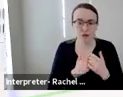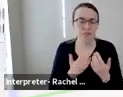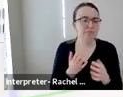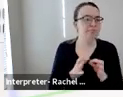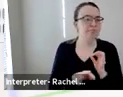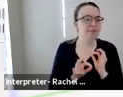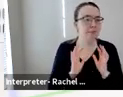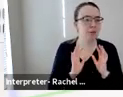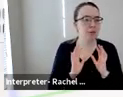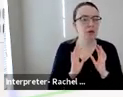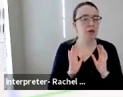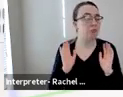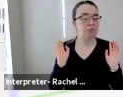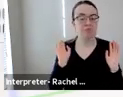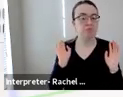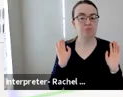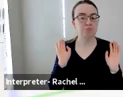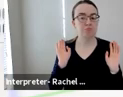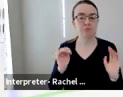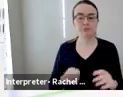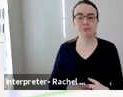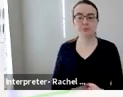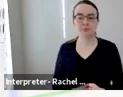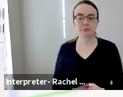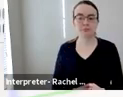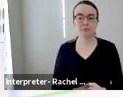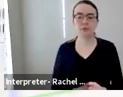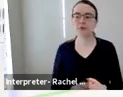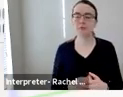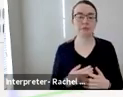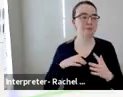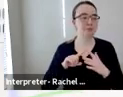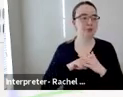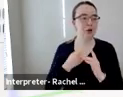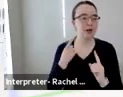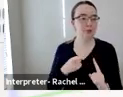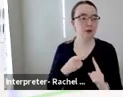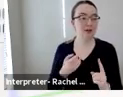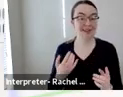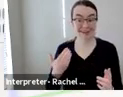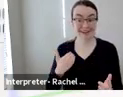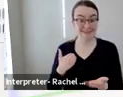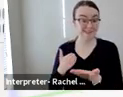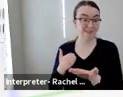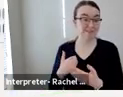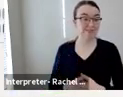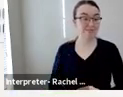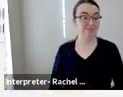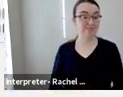right now. It's just what I'm starting with.